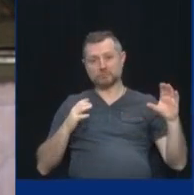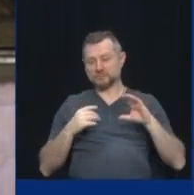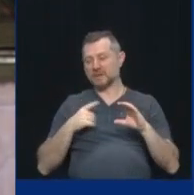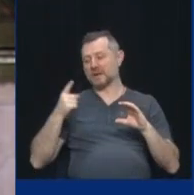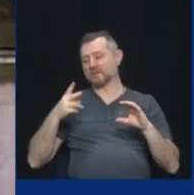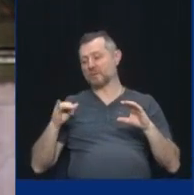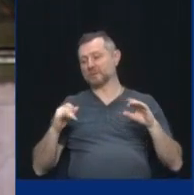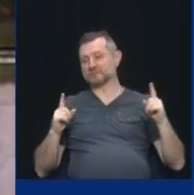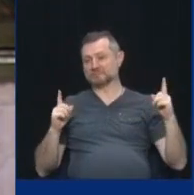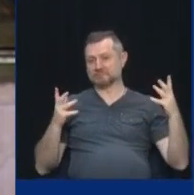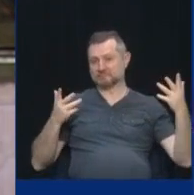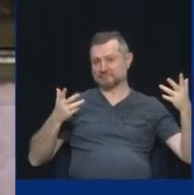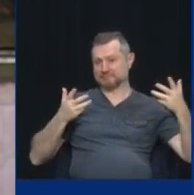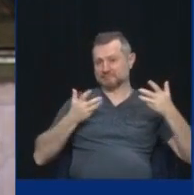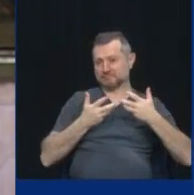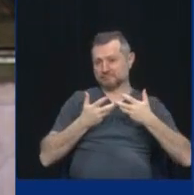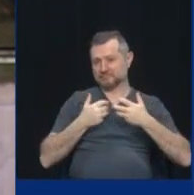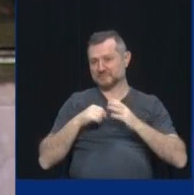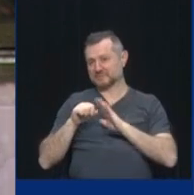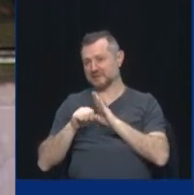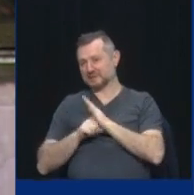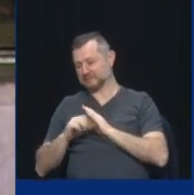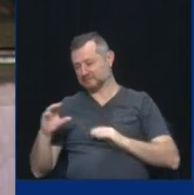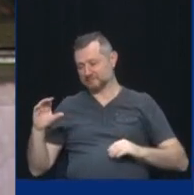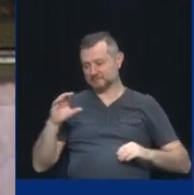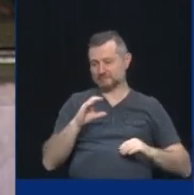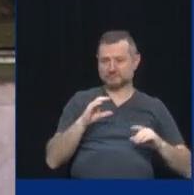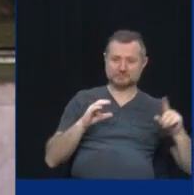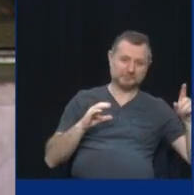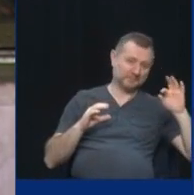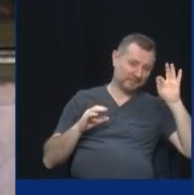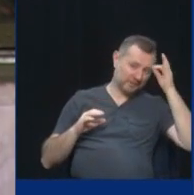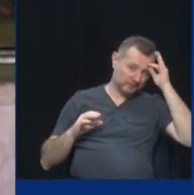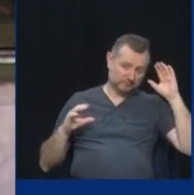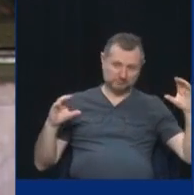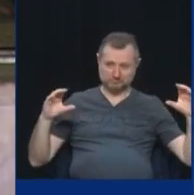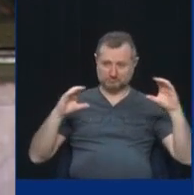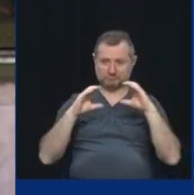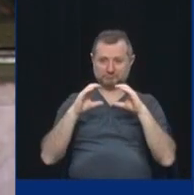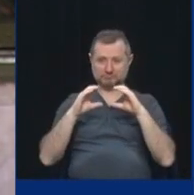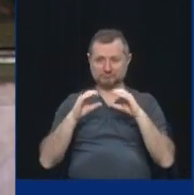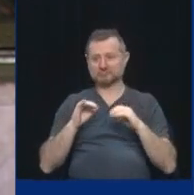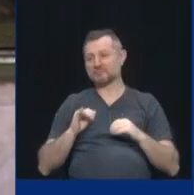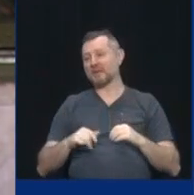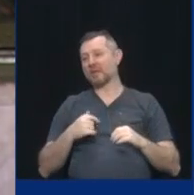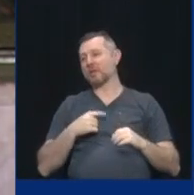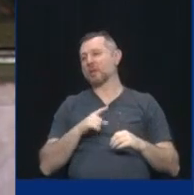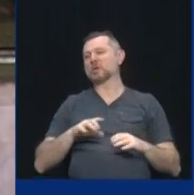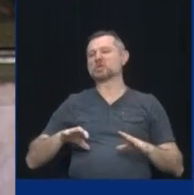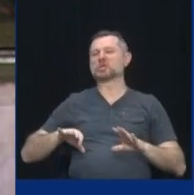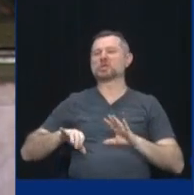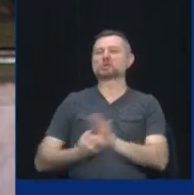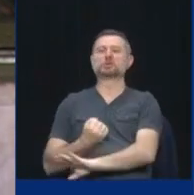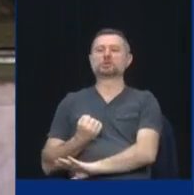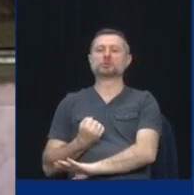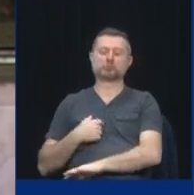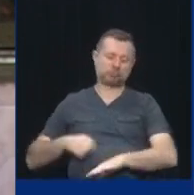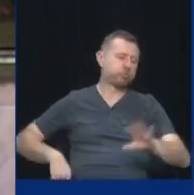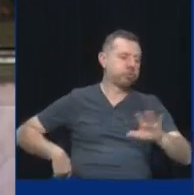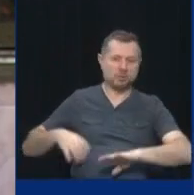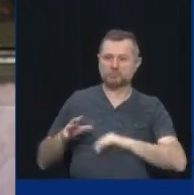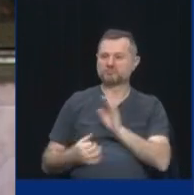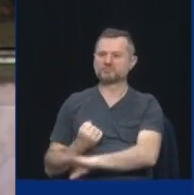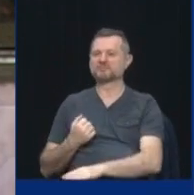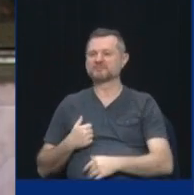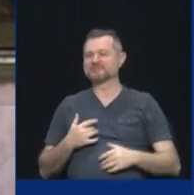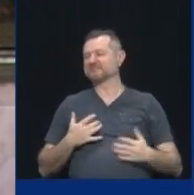unless we agreed to put state money in. They basically extorted us. So we had to do 50% state money, 25